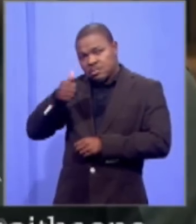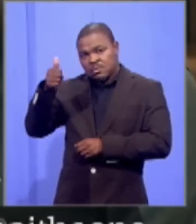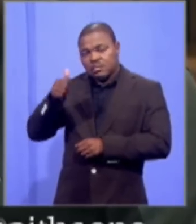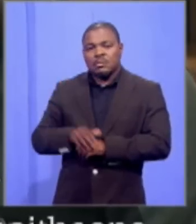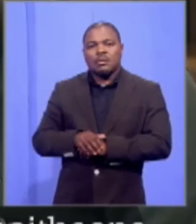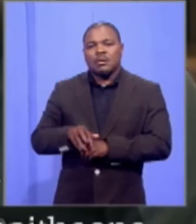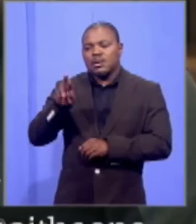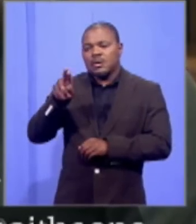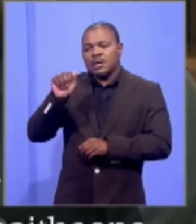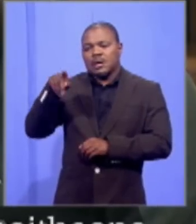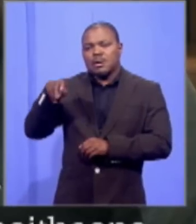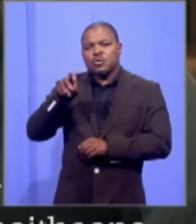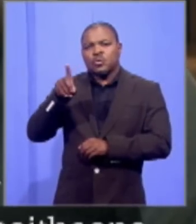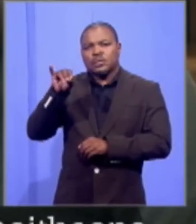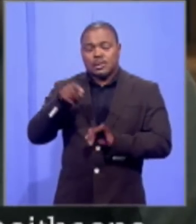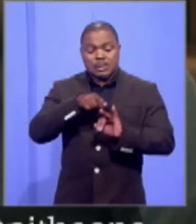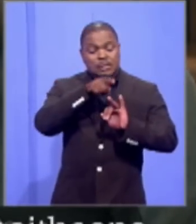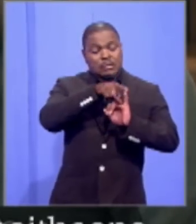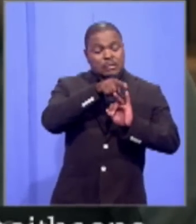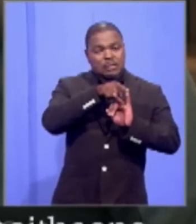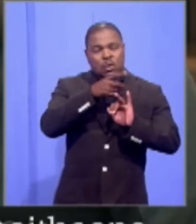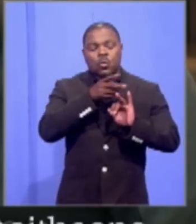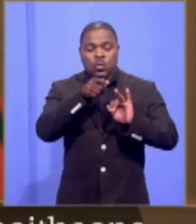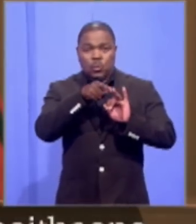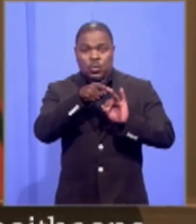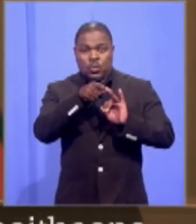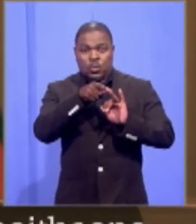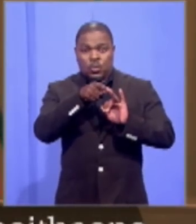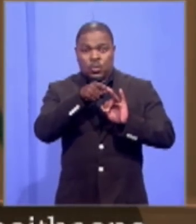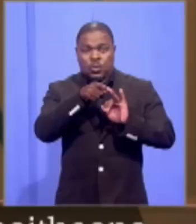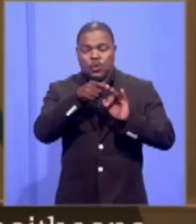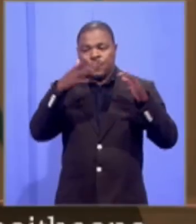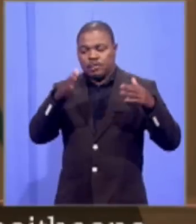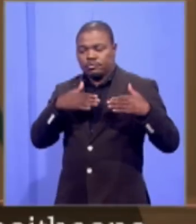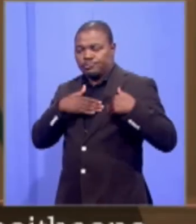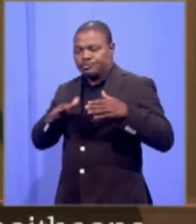was also made by accused number 1, 2.